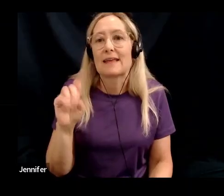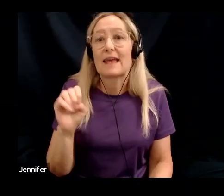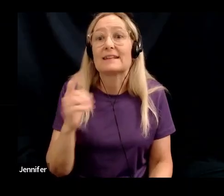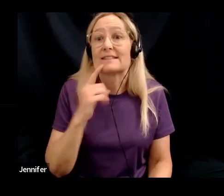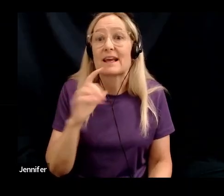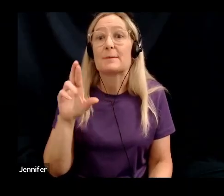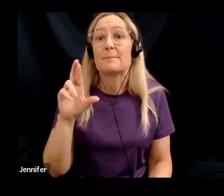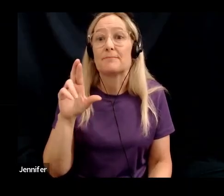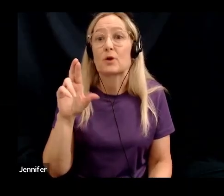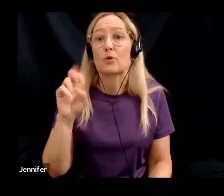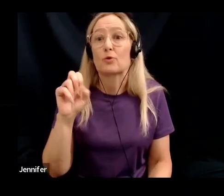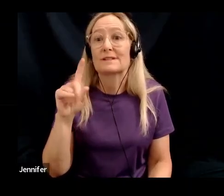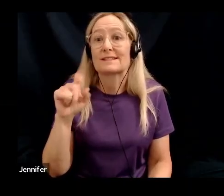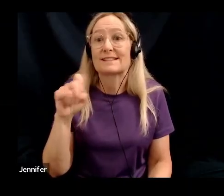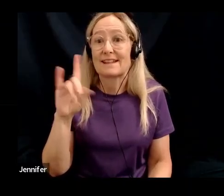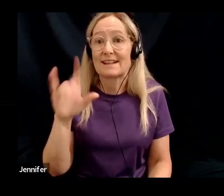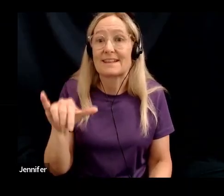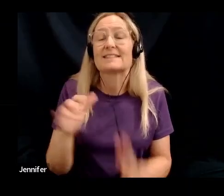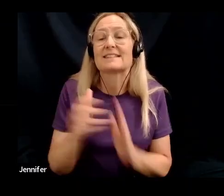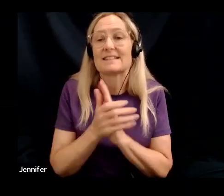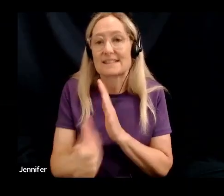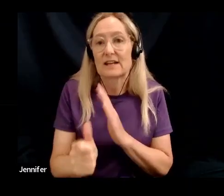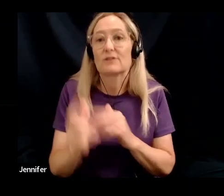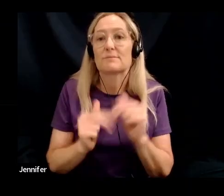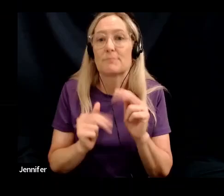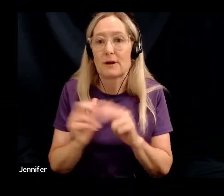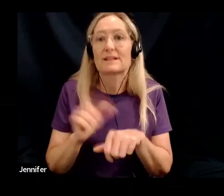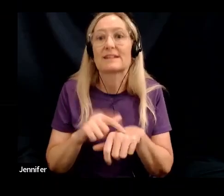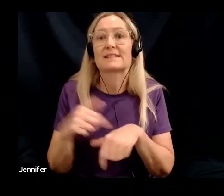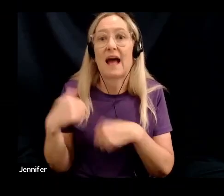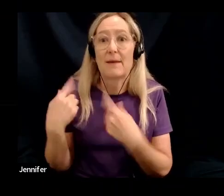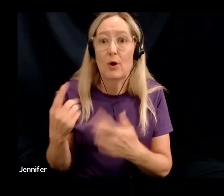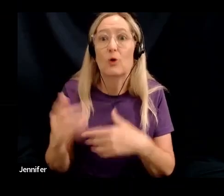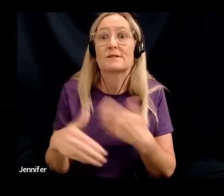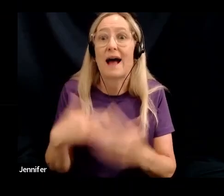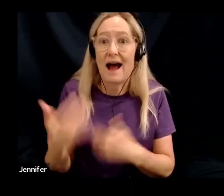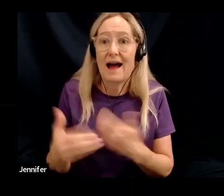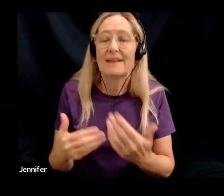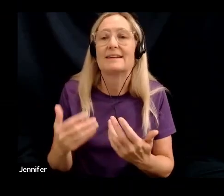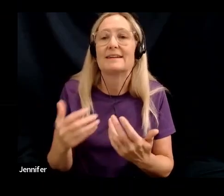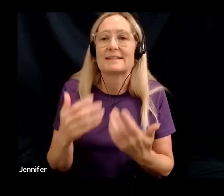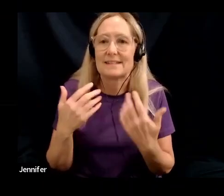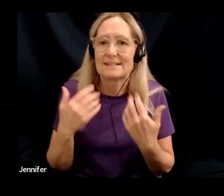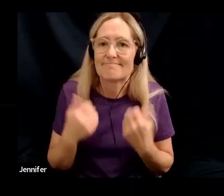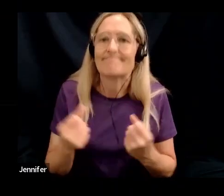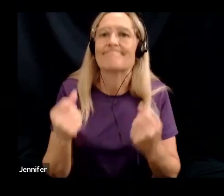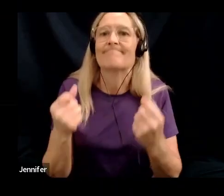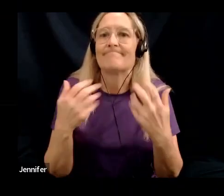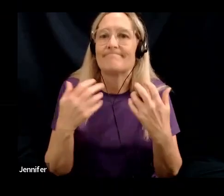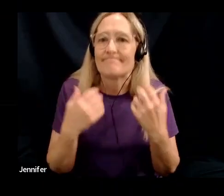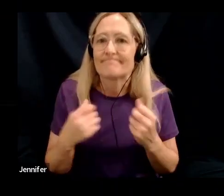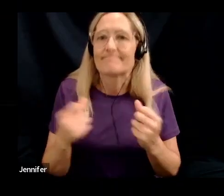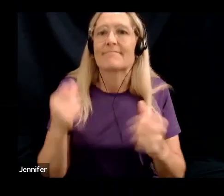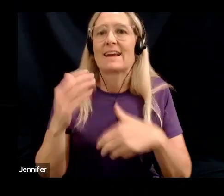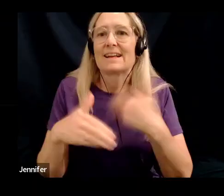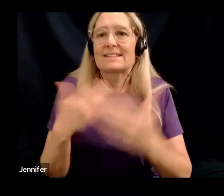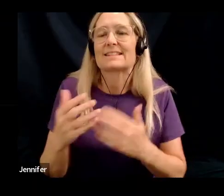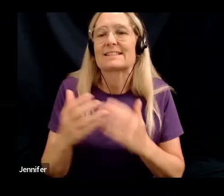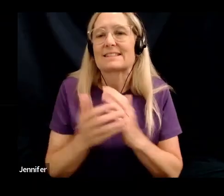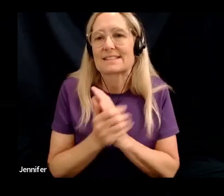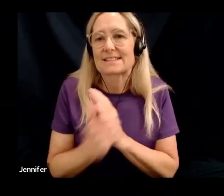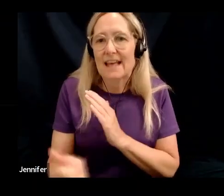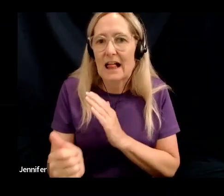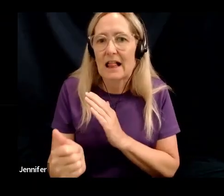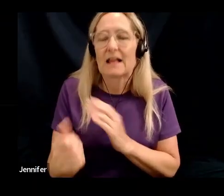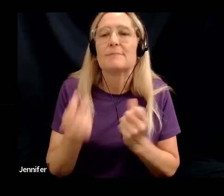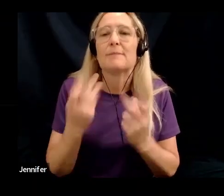resiliency skills built over time. Yeah, so resiliency, I like, Kate, how you mentioned it's a skill, right? Many of